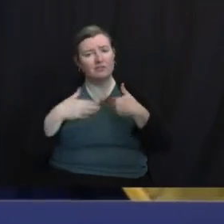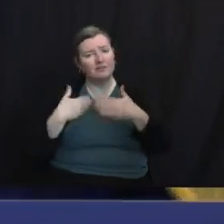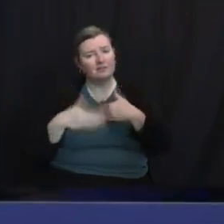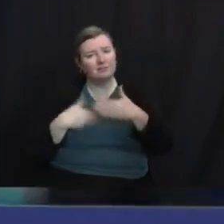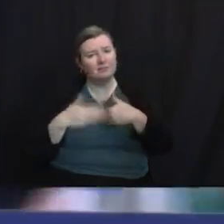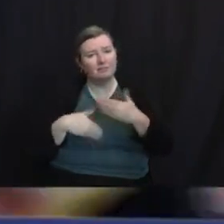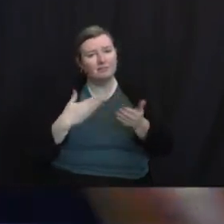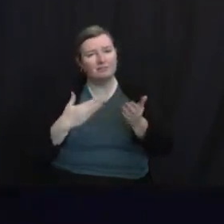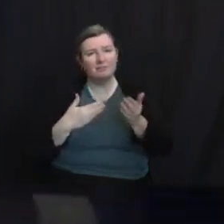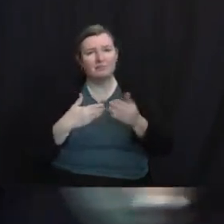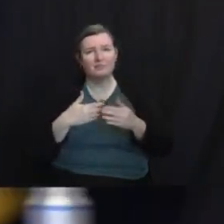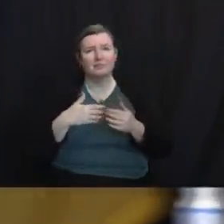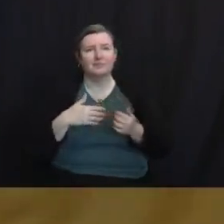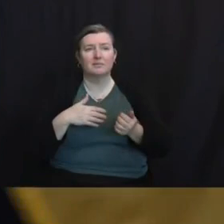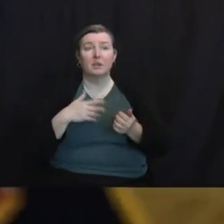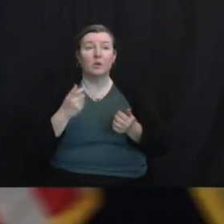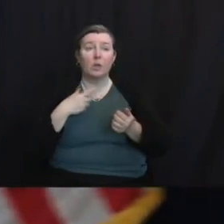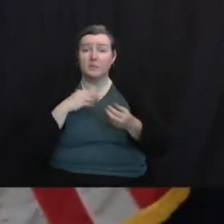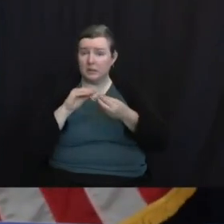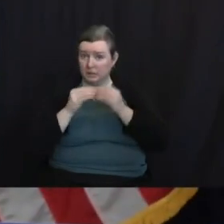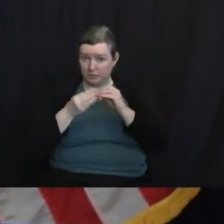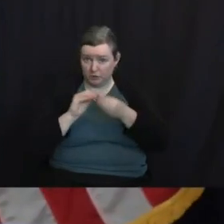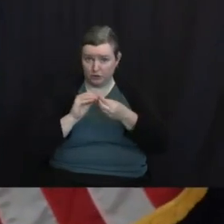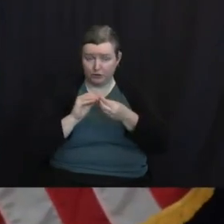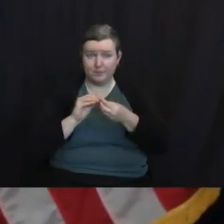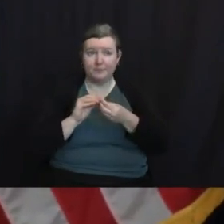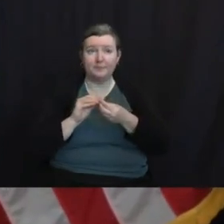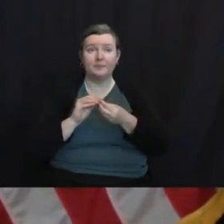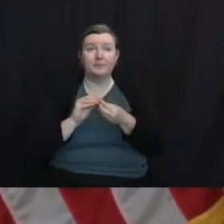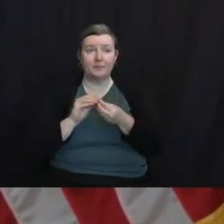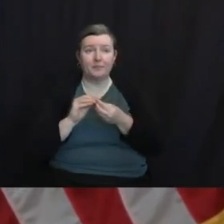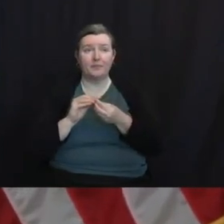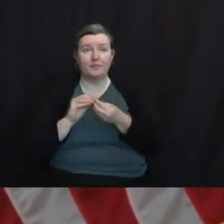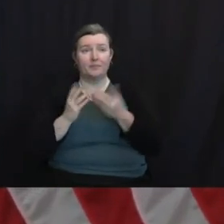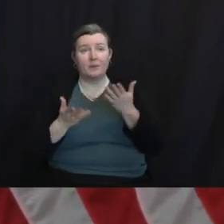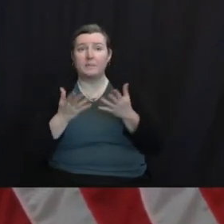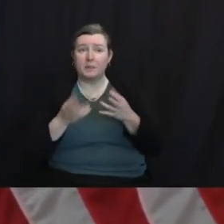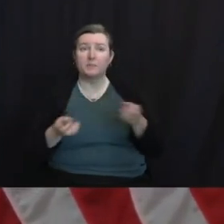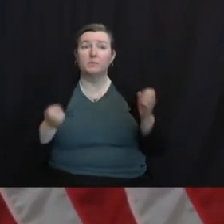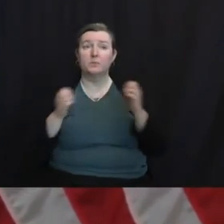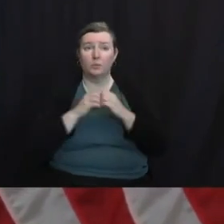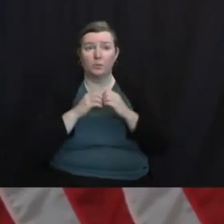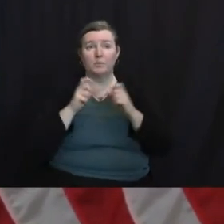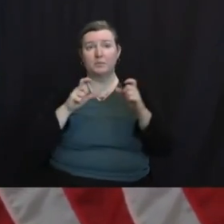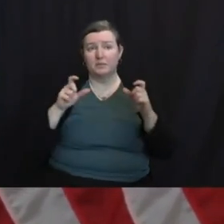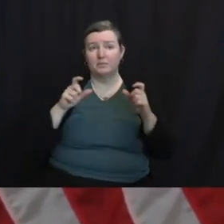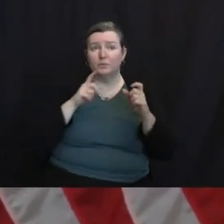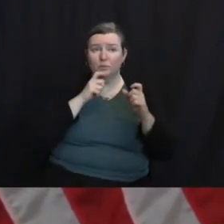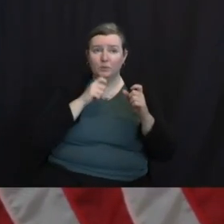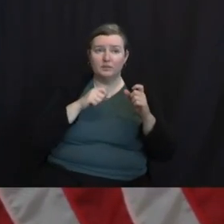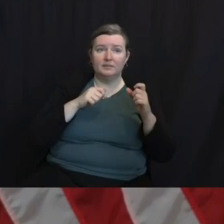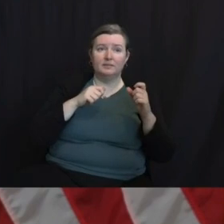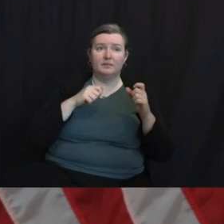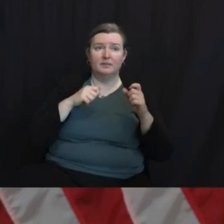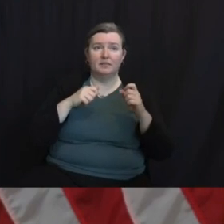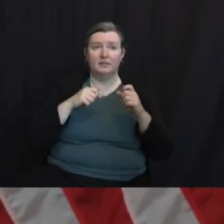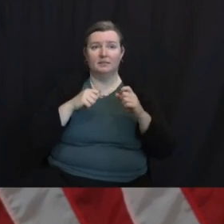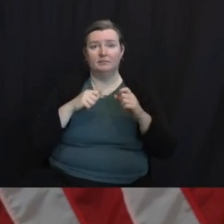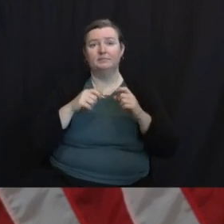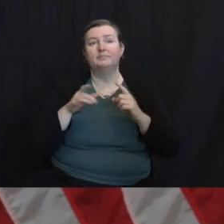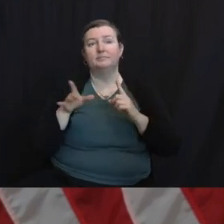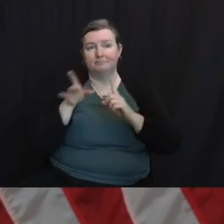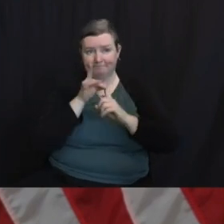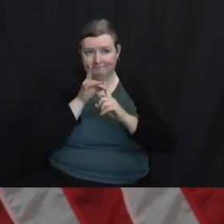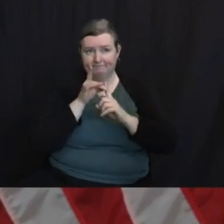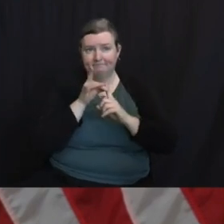the numbers are that the commissioner reported on, that there are more people who've been infected, with the numbers that we have reporting every day.